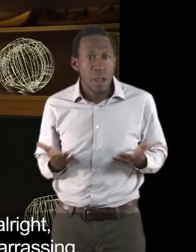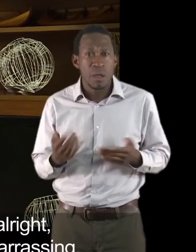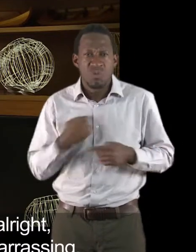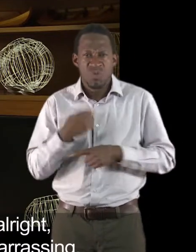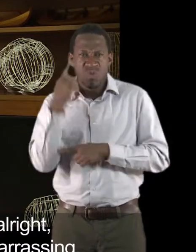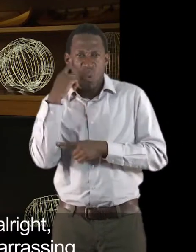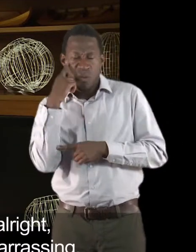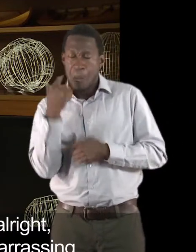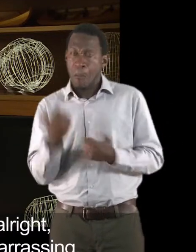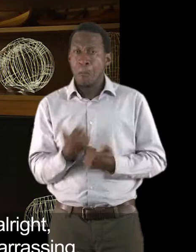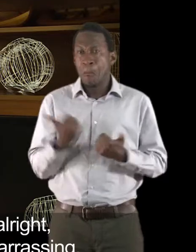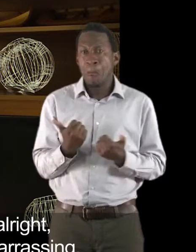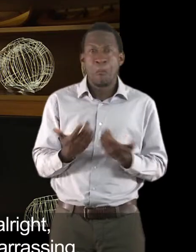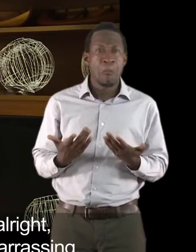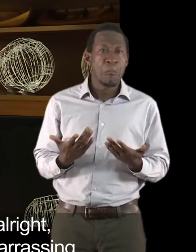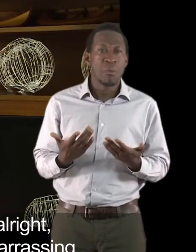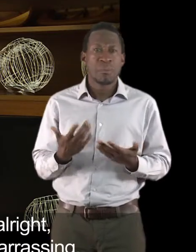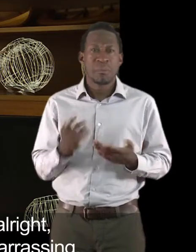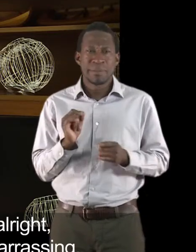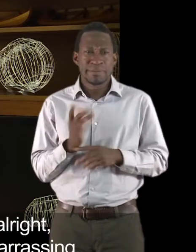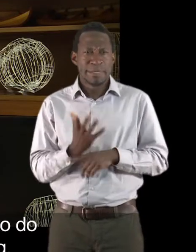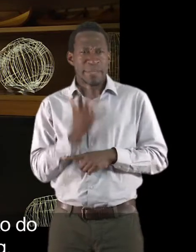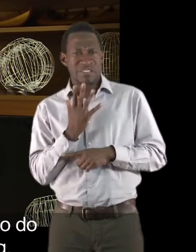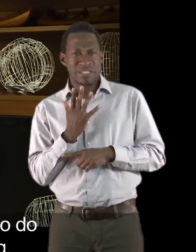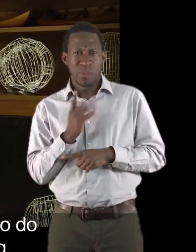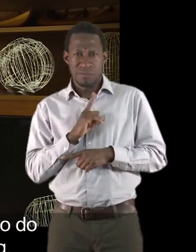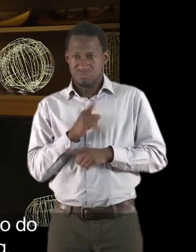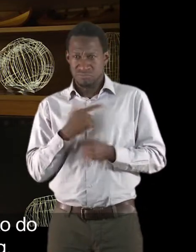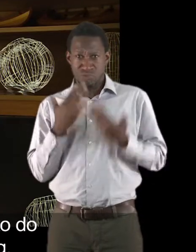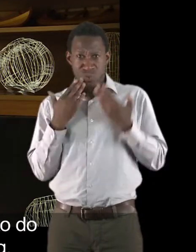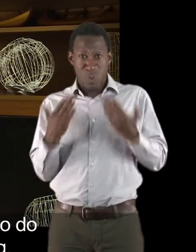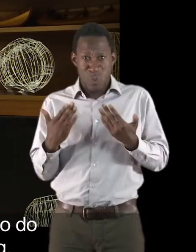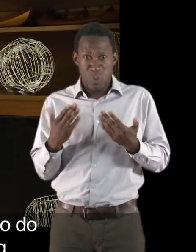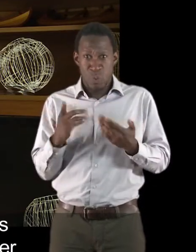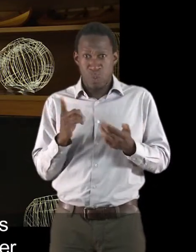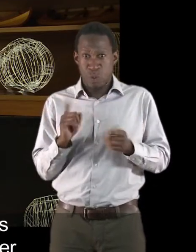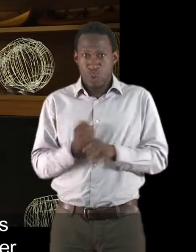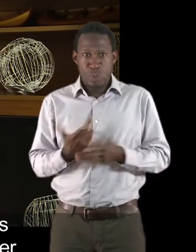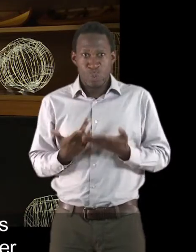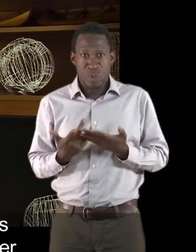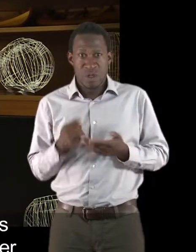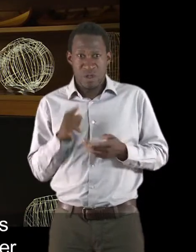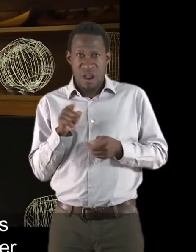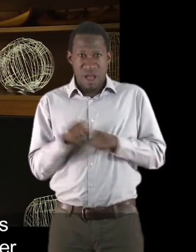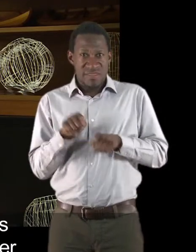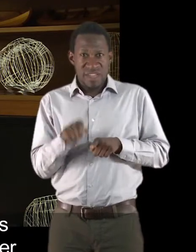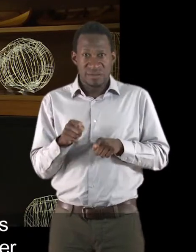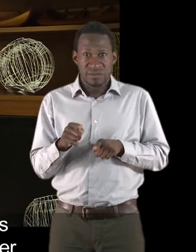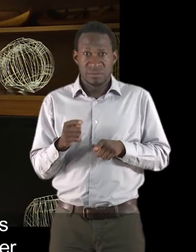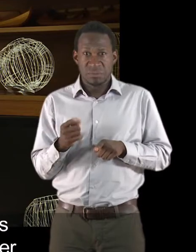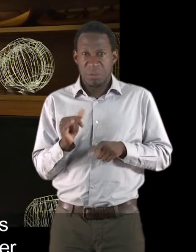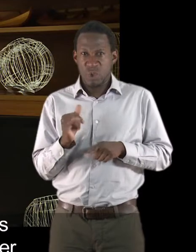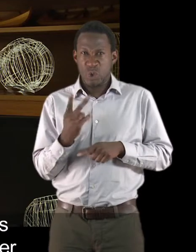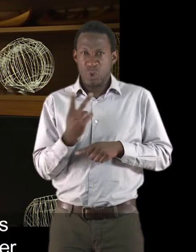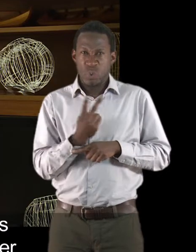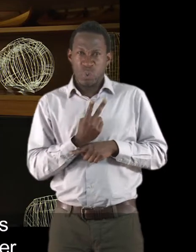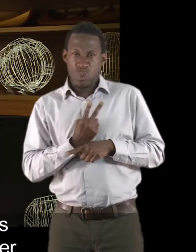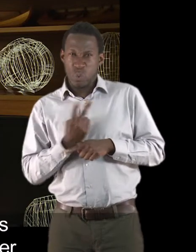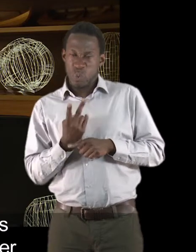so, I thought, well, yeah, fair enough, I'd be a bit embarrassed, I didn't know what to do and that sort of thing. We only had 2 as far as I can